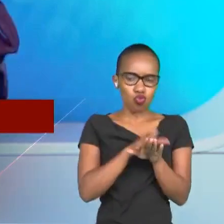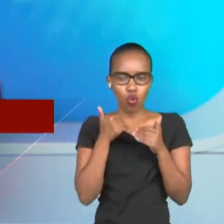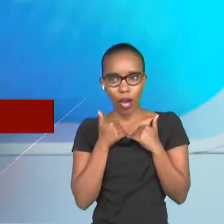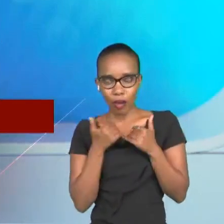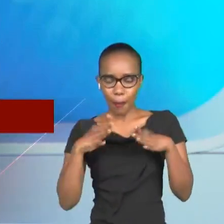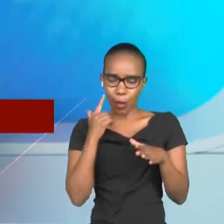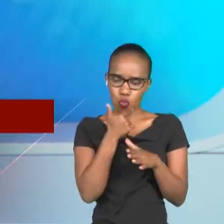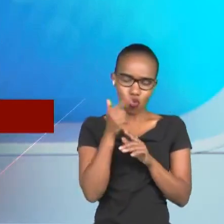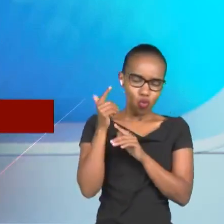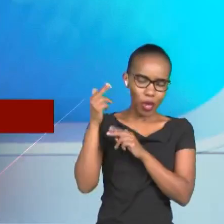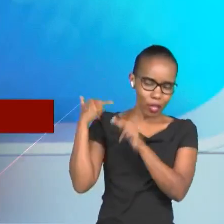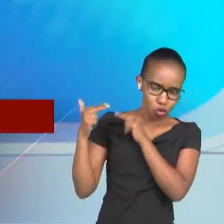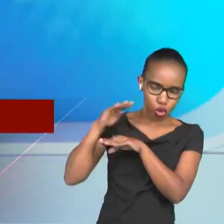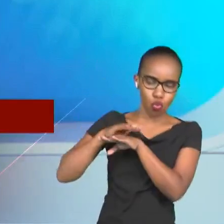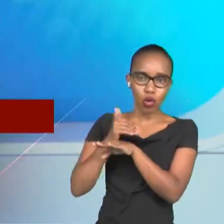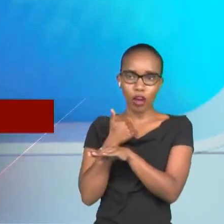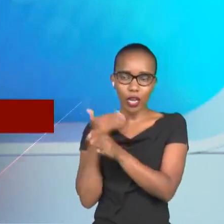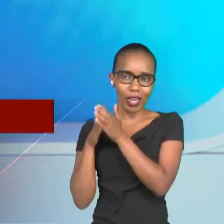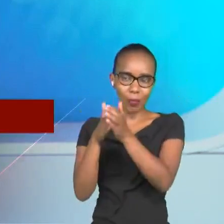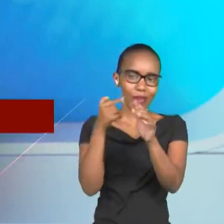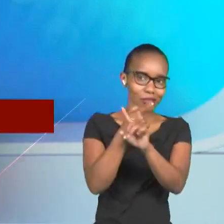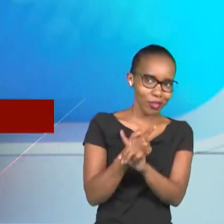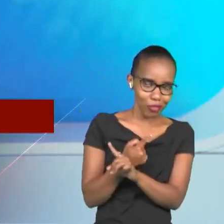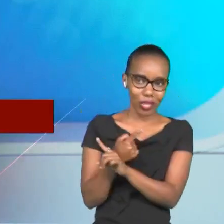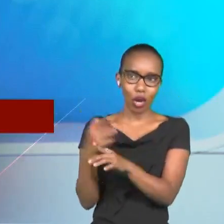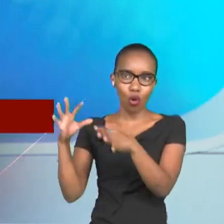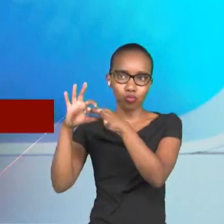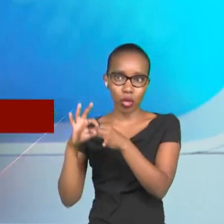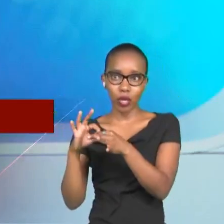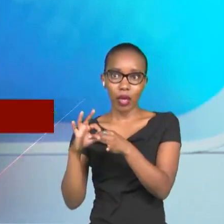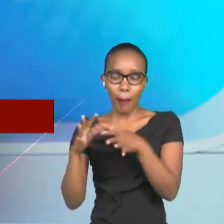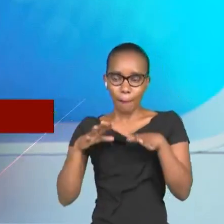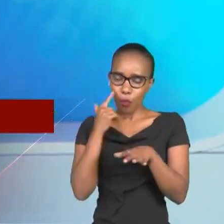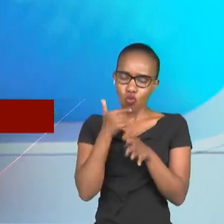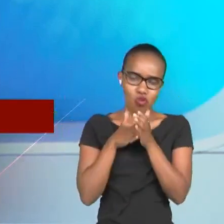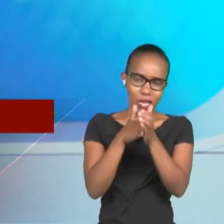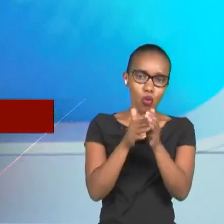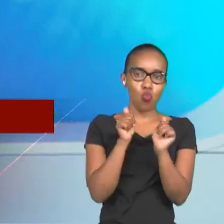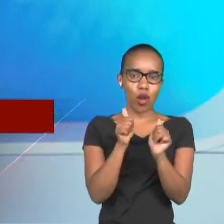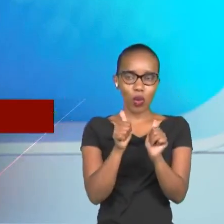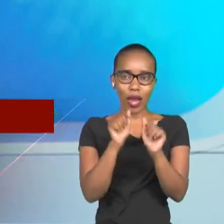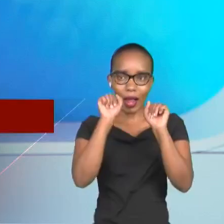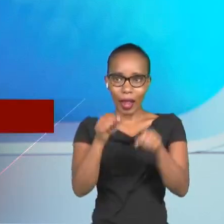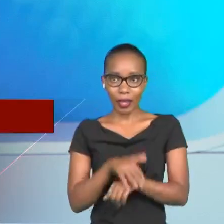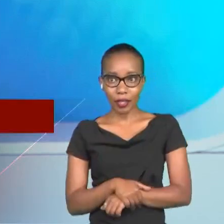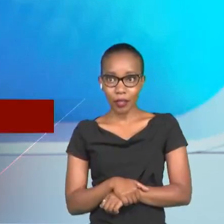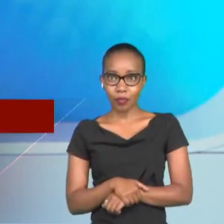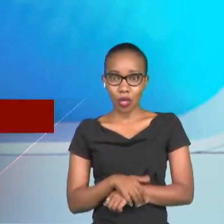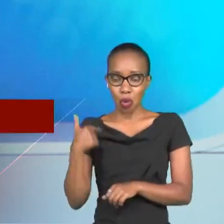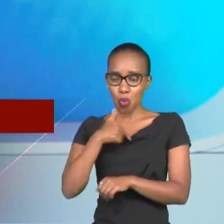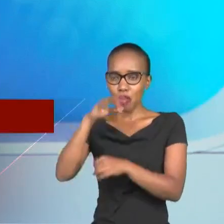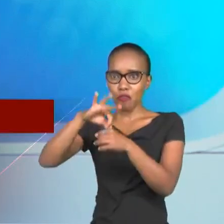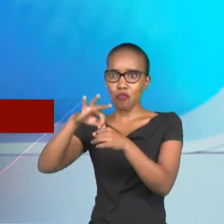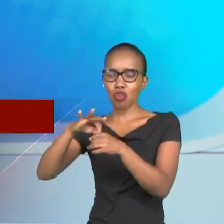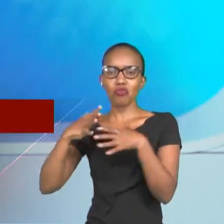great history of having led in various corporations, people who are tried and tested for leadership, putting themselves up for leadership. By what do we vote for? We vote